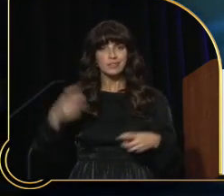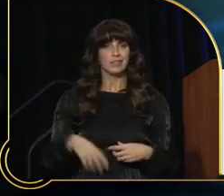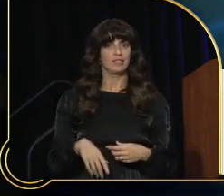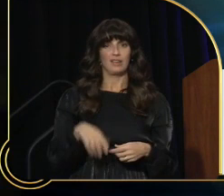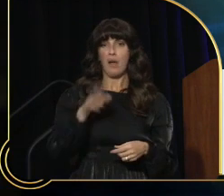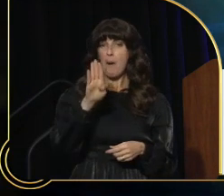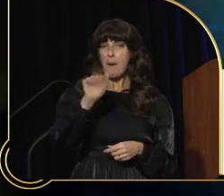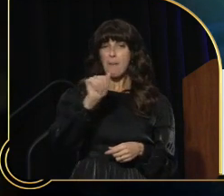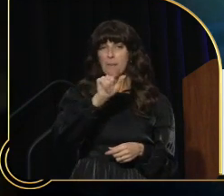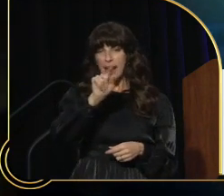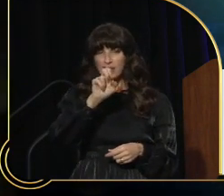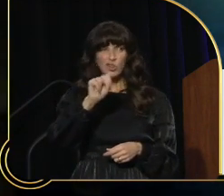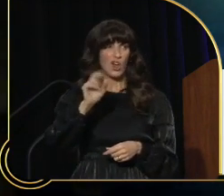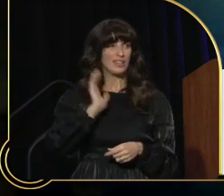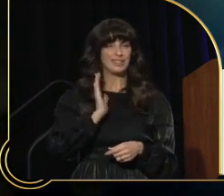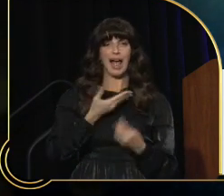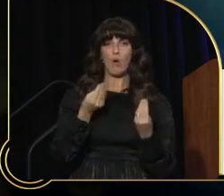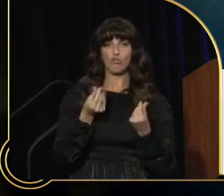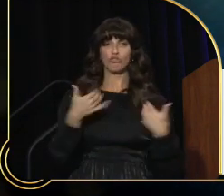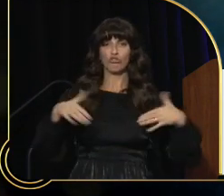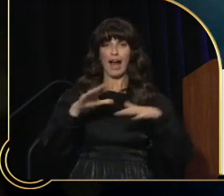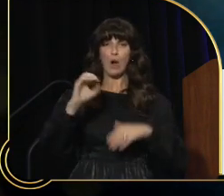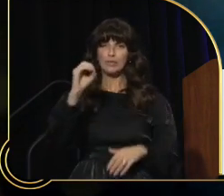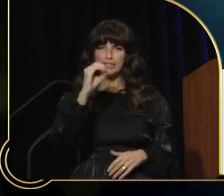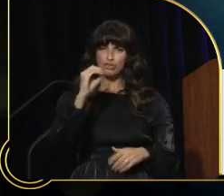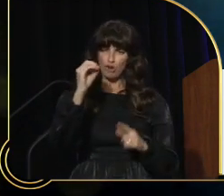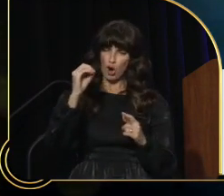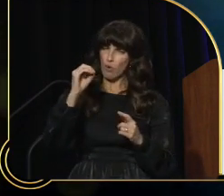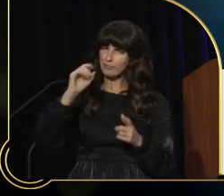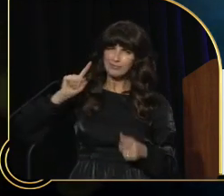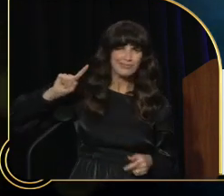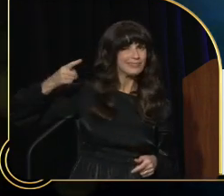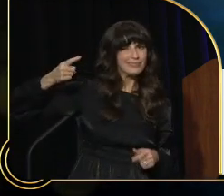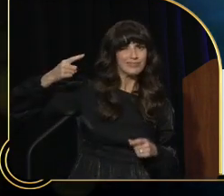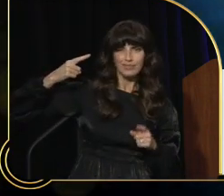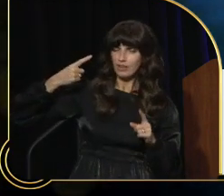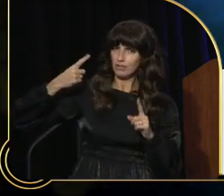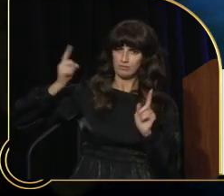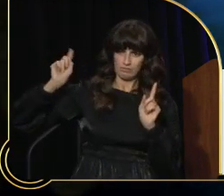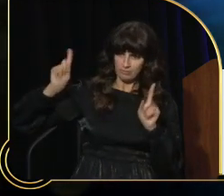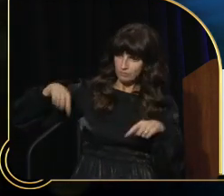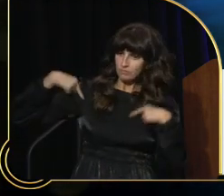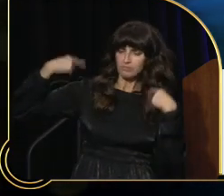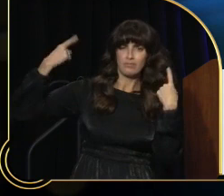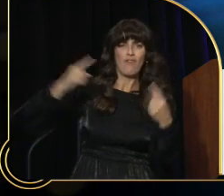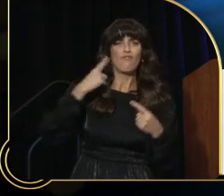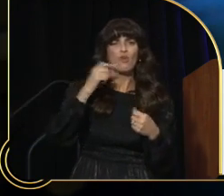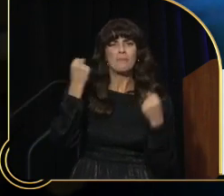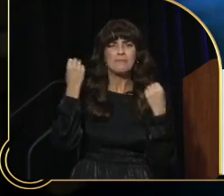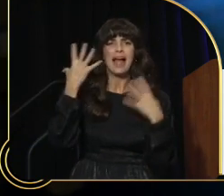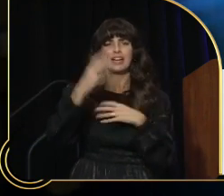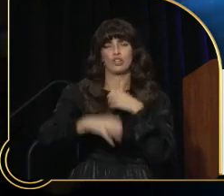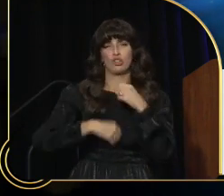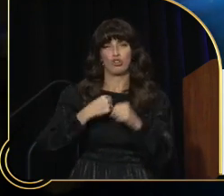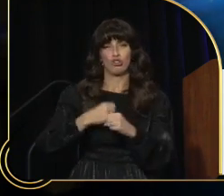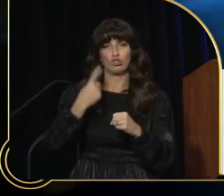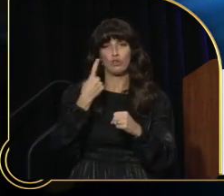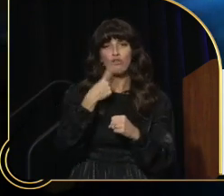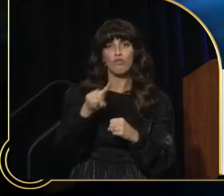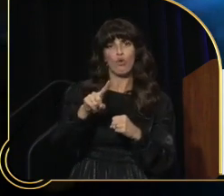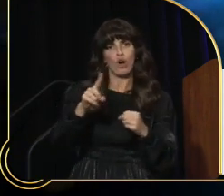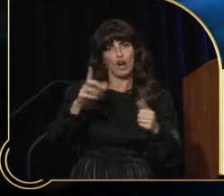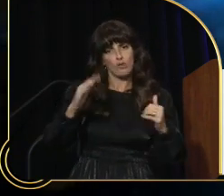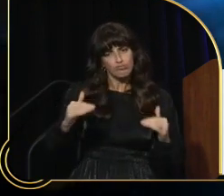zero for all these decades for promoting the rights of people with